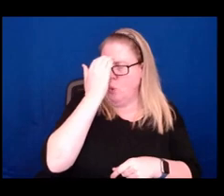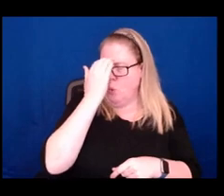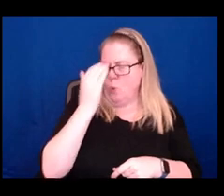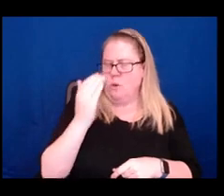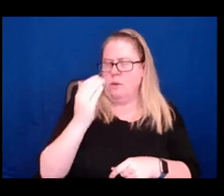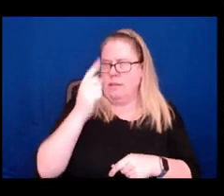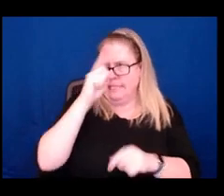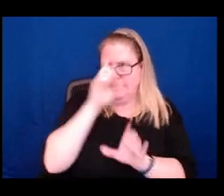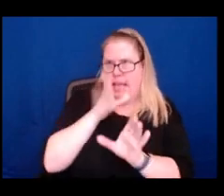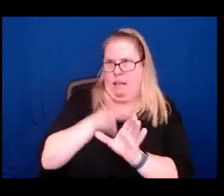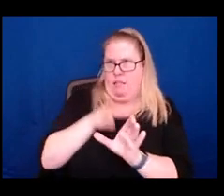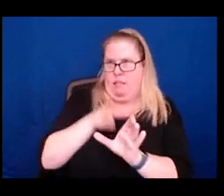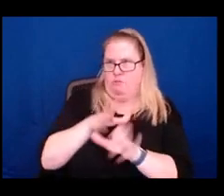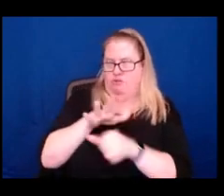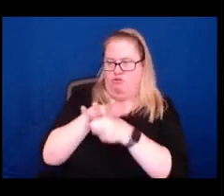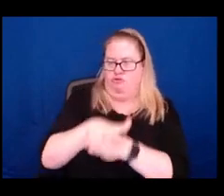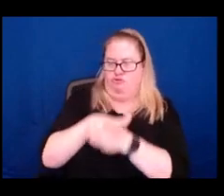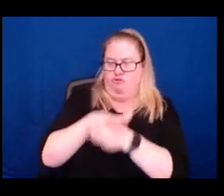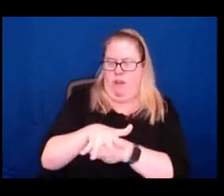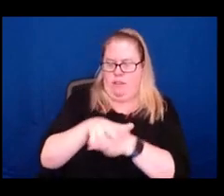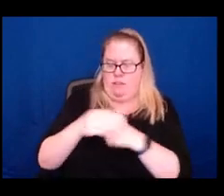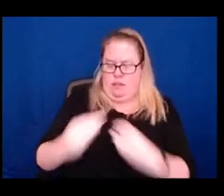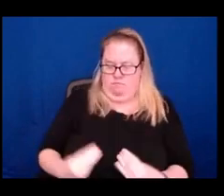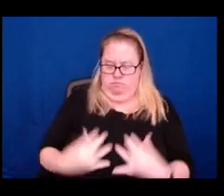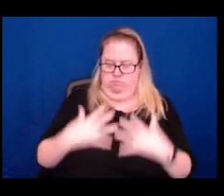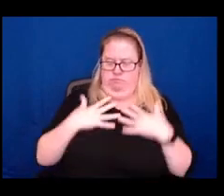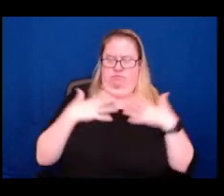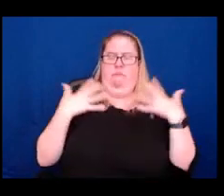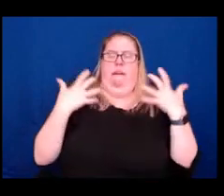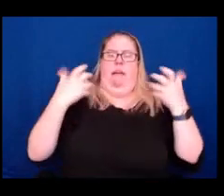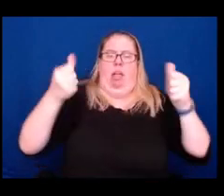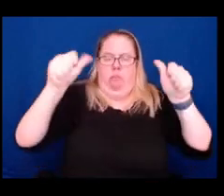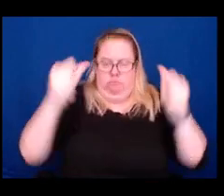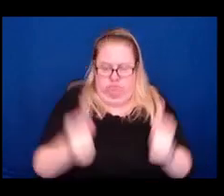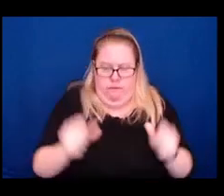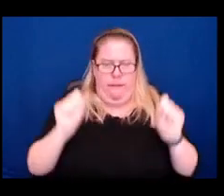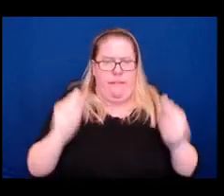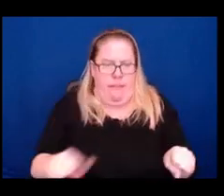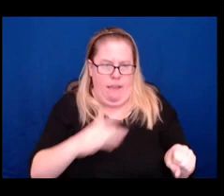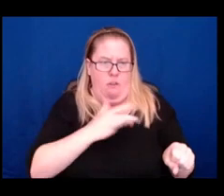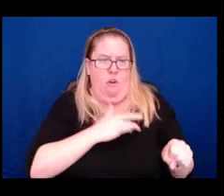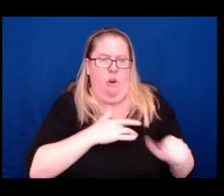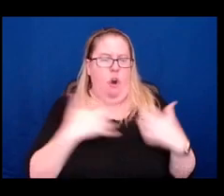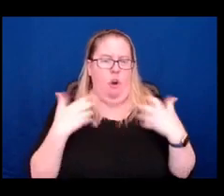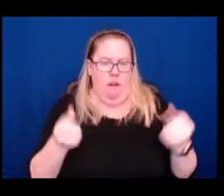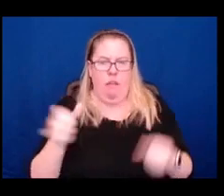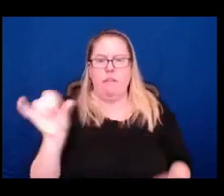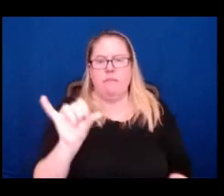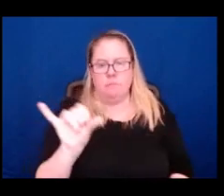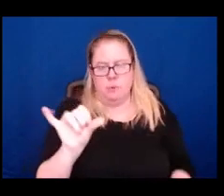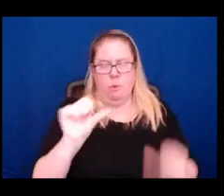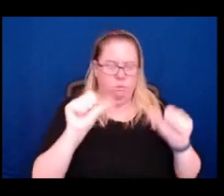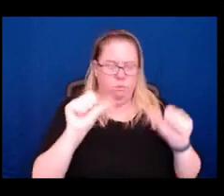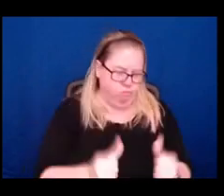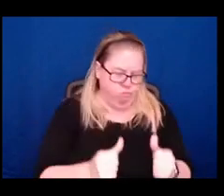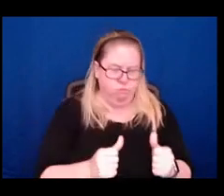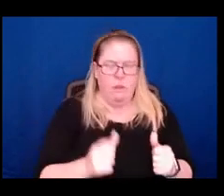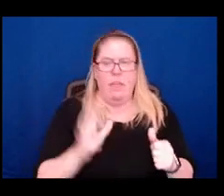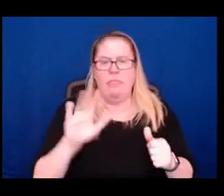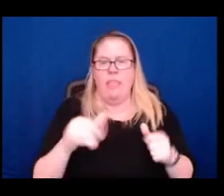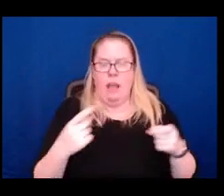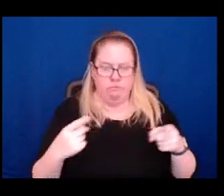know that psychological stressors can influence your overall health as well as your heart health. And so, again,